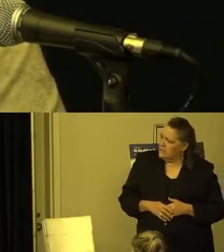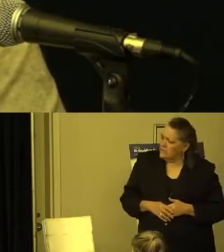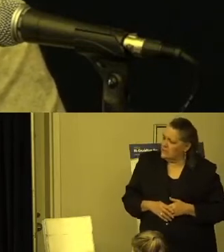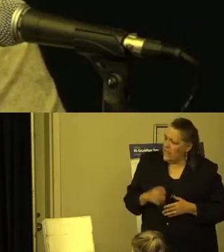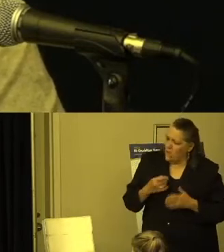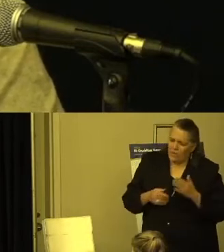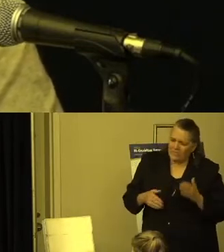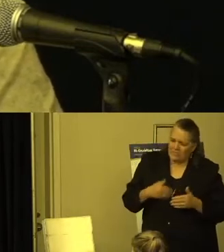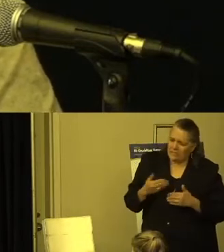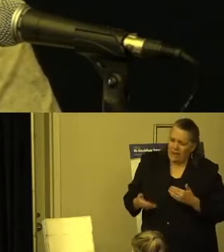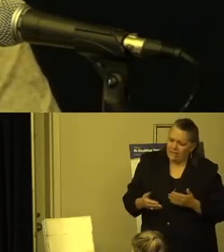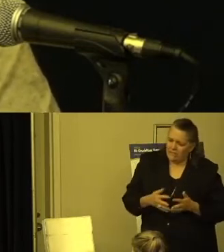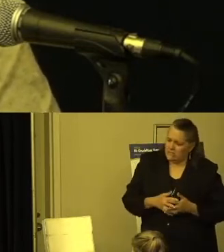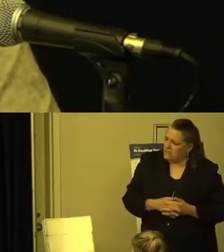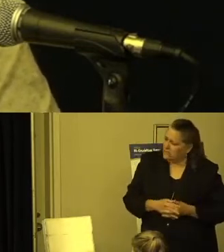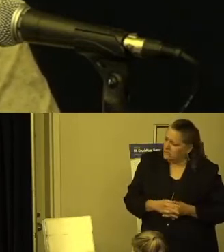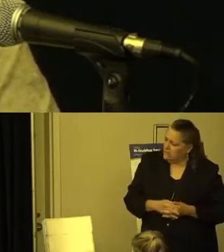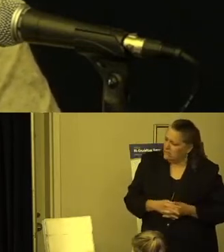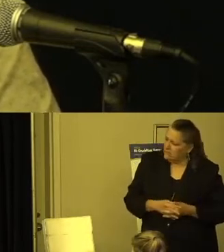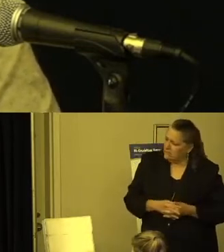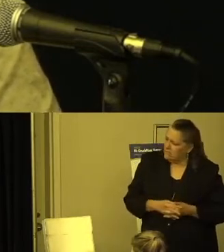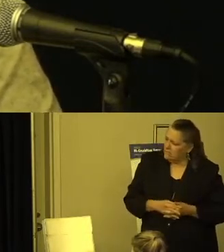next steps in terms of just personnel?